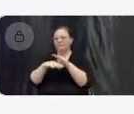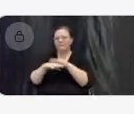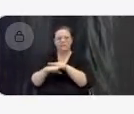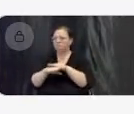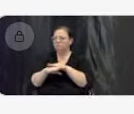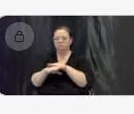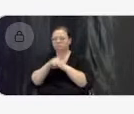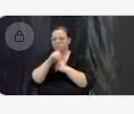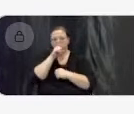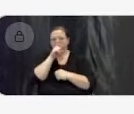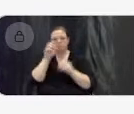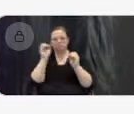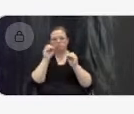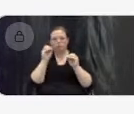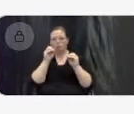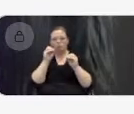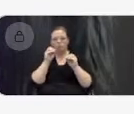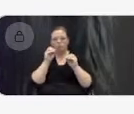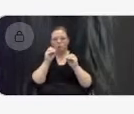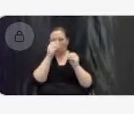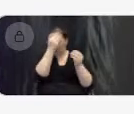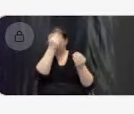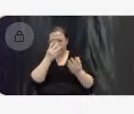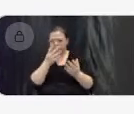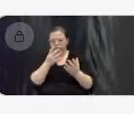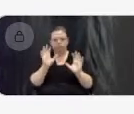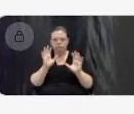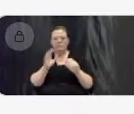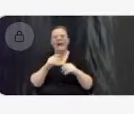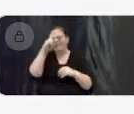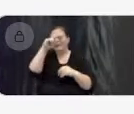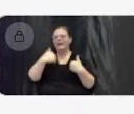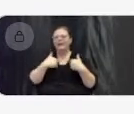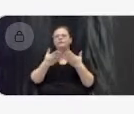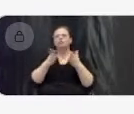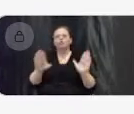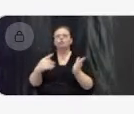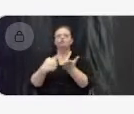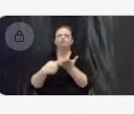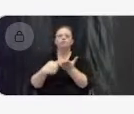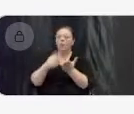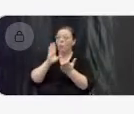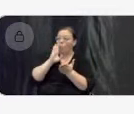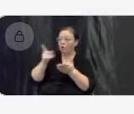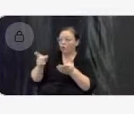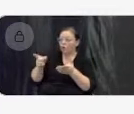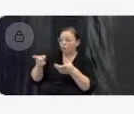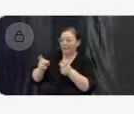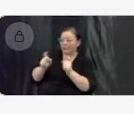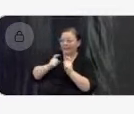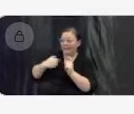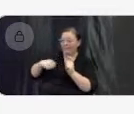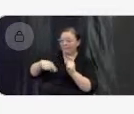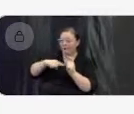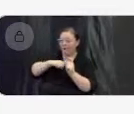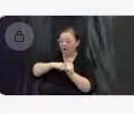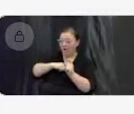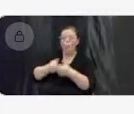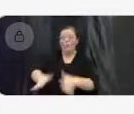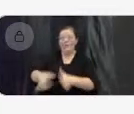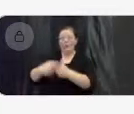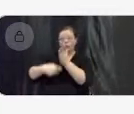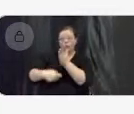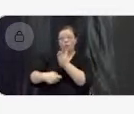believe there is. I think there were some general discussions. Will you give us, without